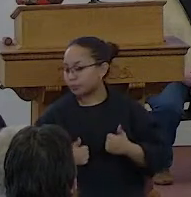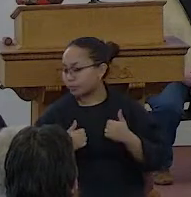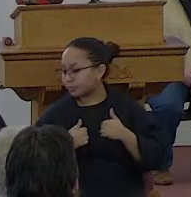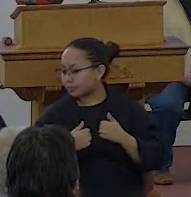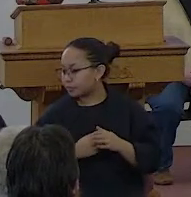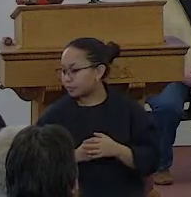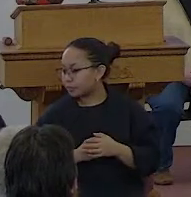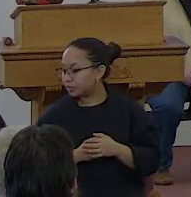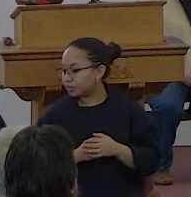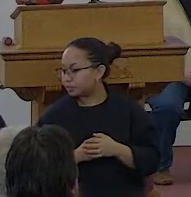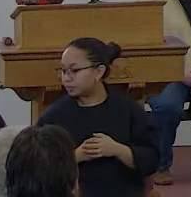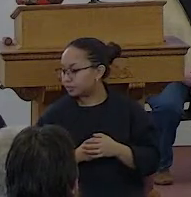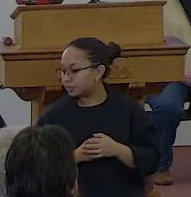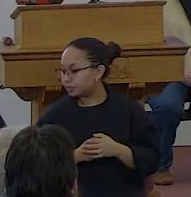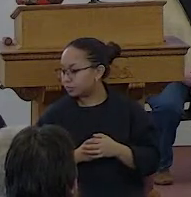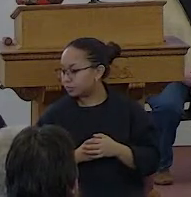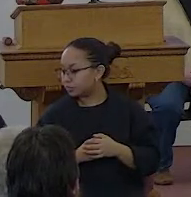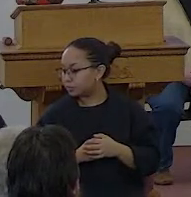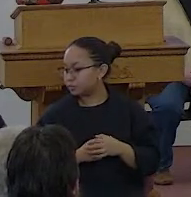I light the fourth candle.